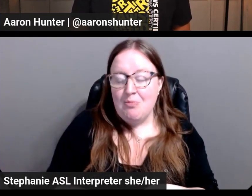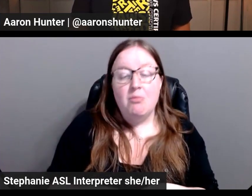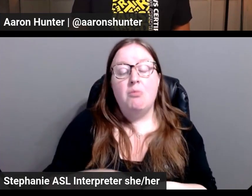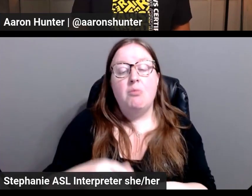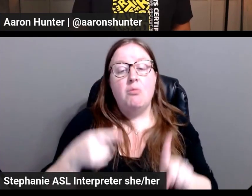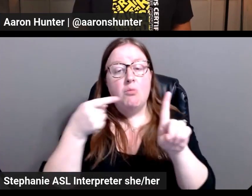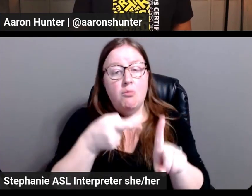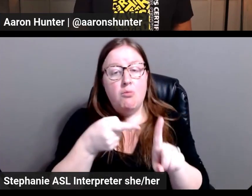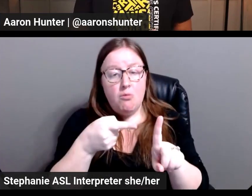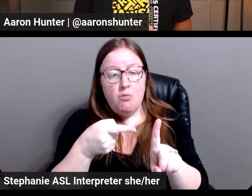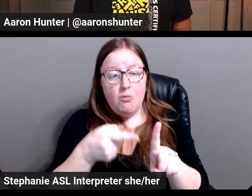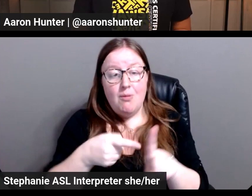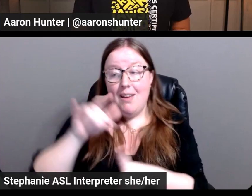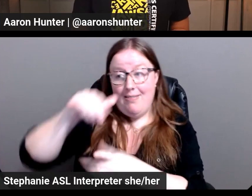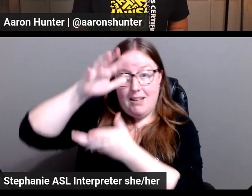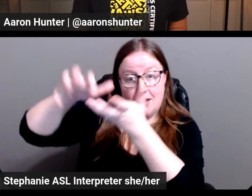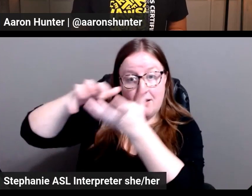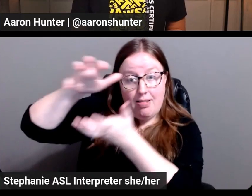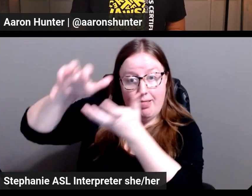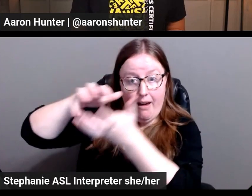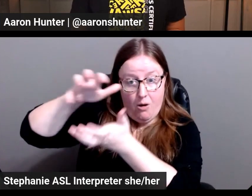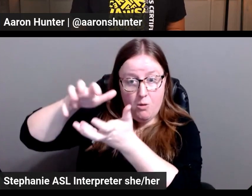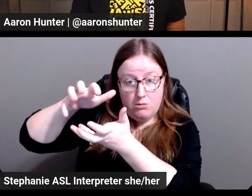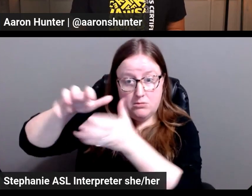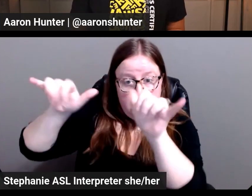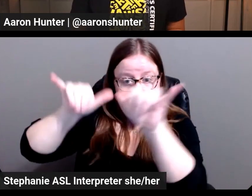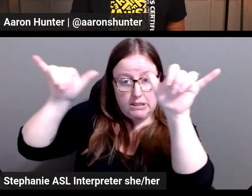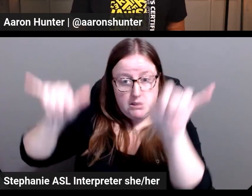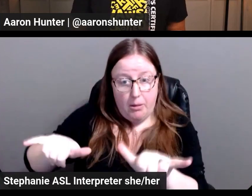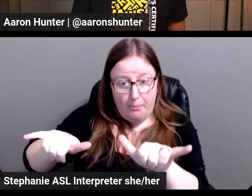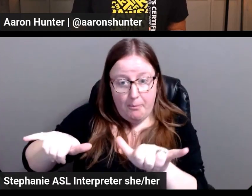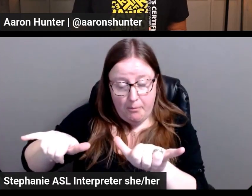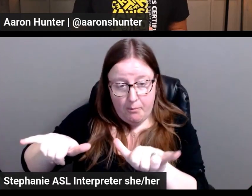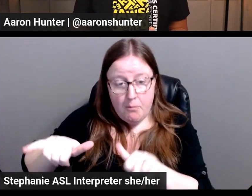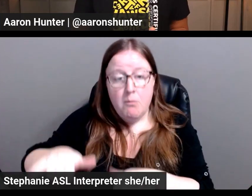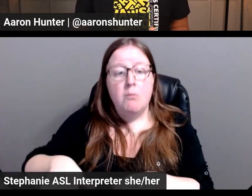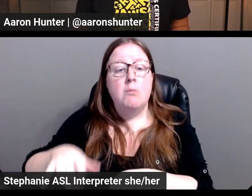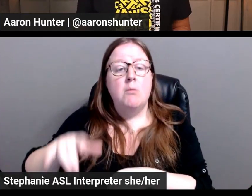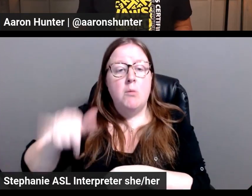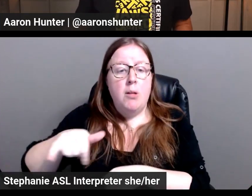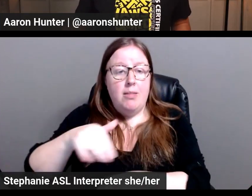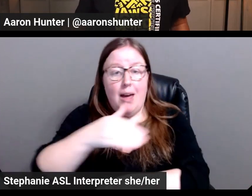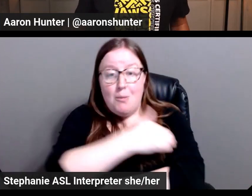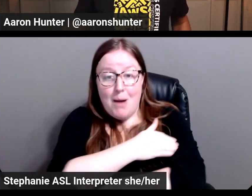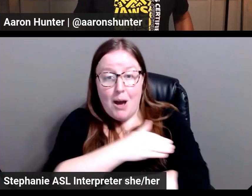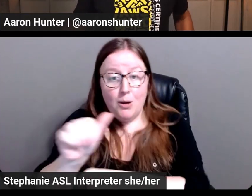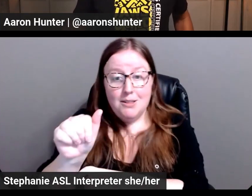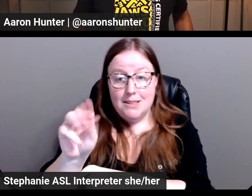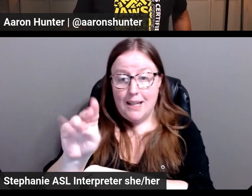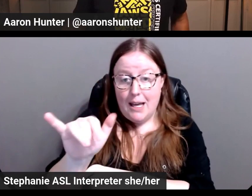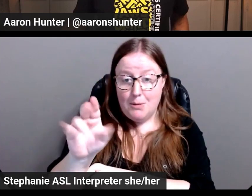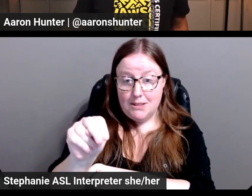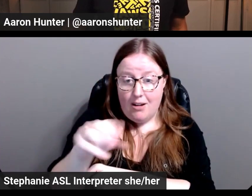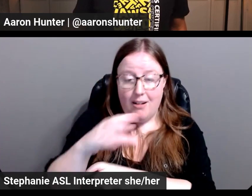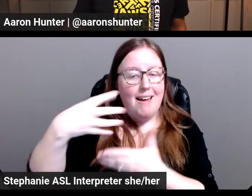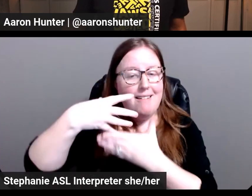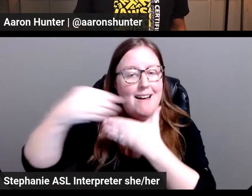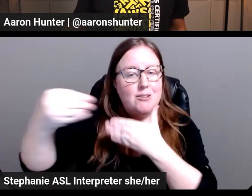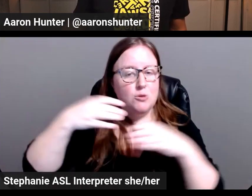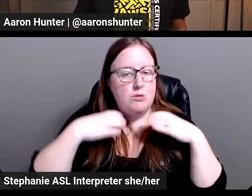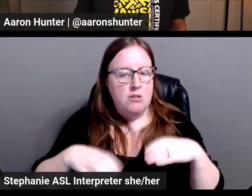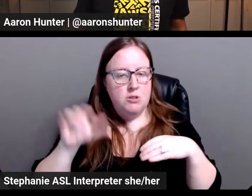a cloud-oriented distribution. It powers Amazon and it powers a lot of our external customers as